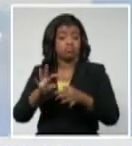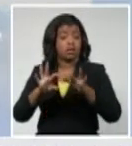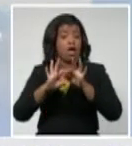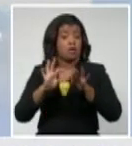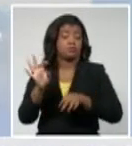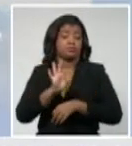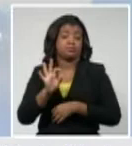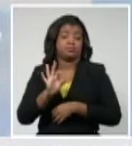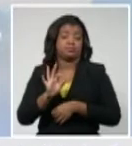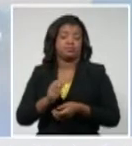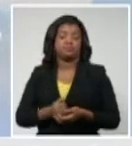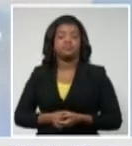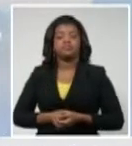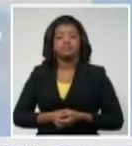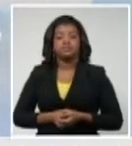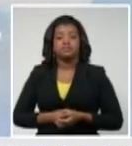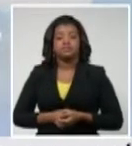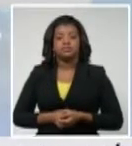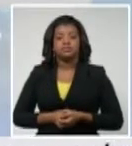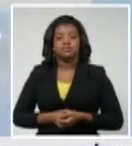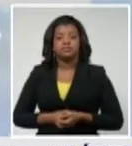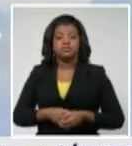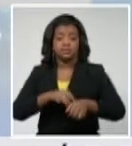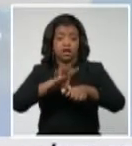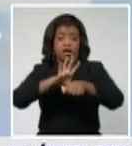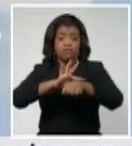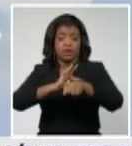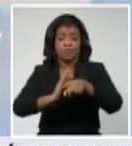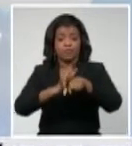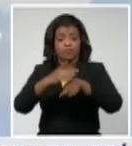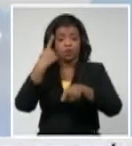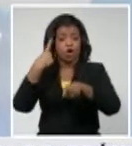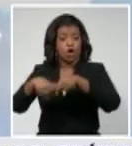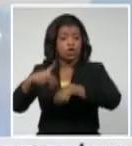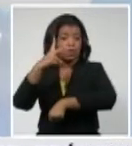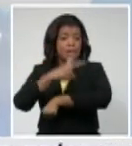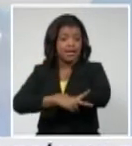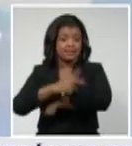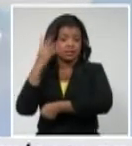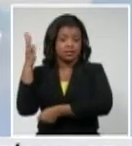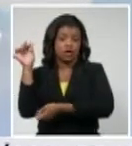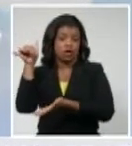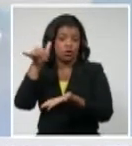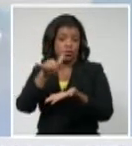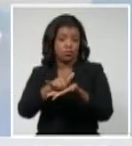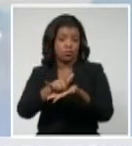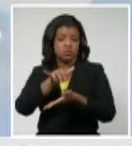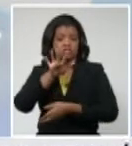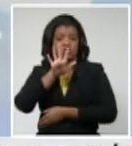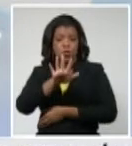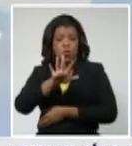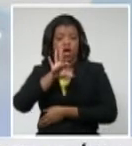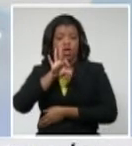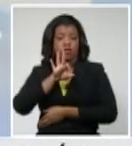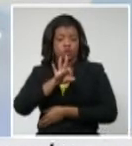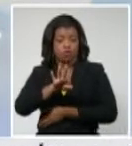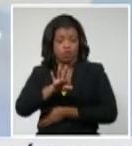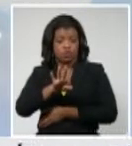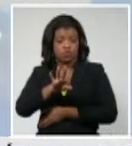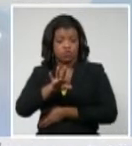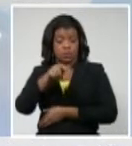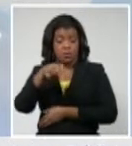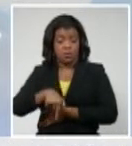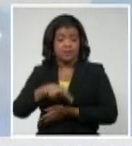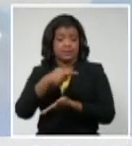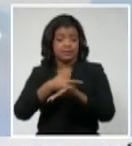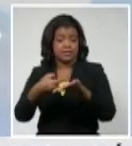of COVID-19 fatalities in Cuba rises to 131, with a mortality rate of